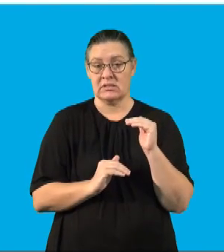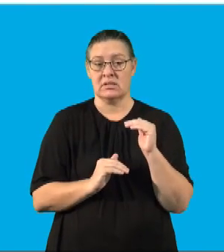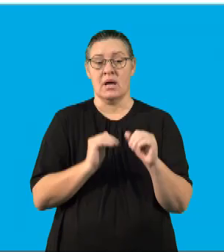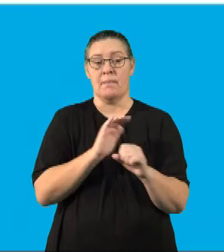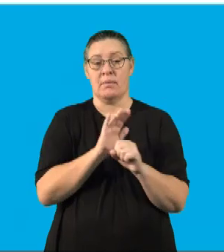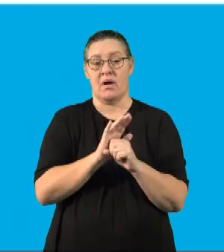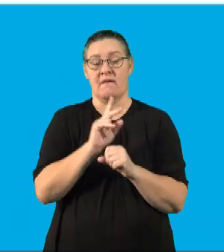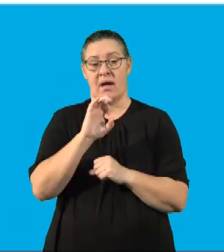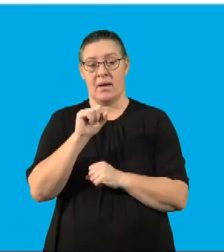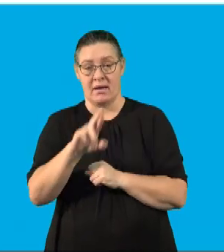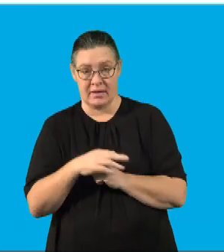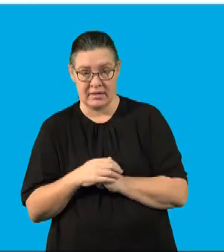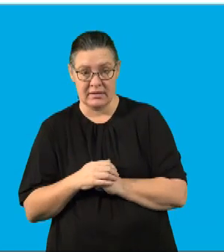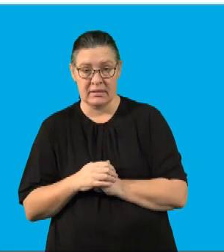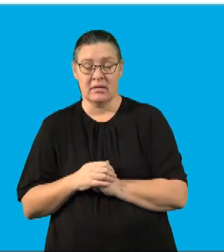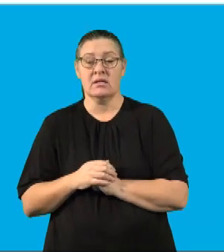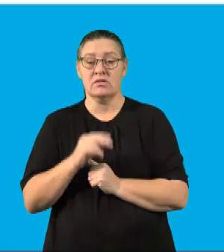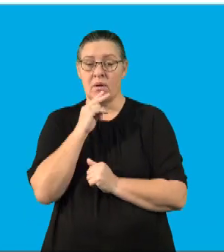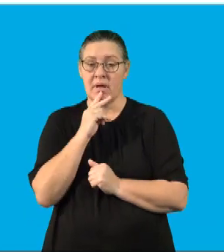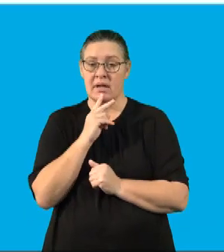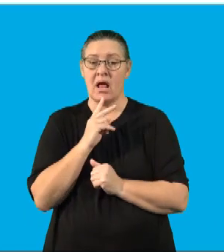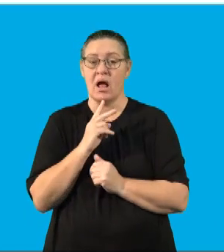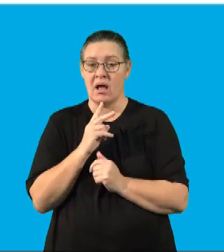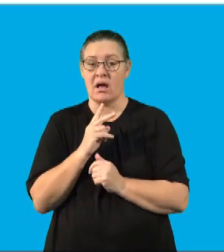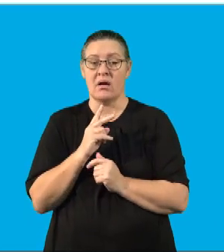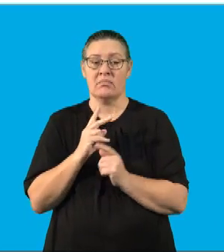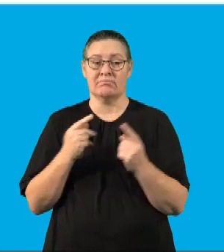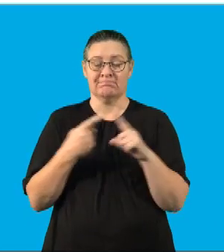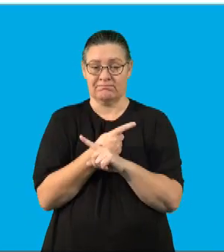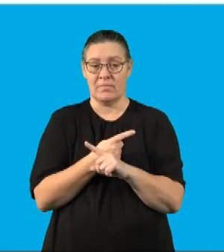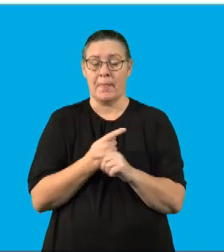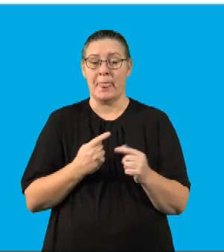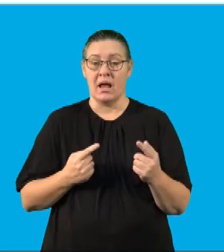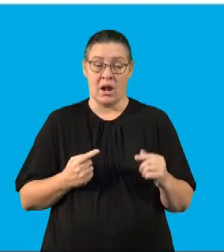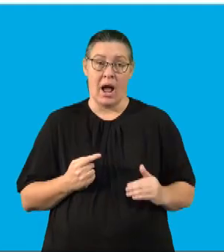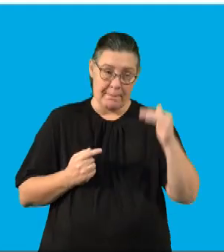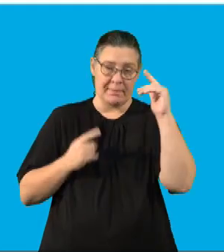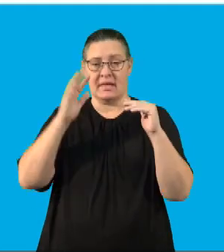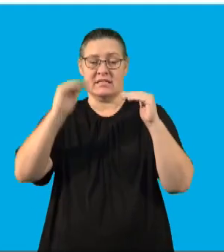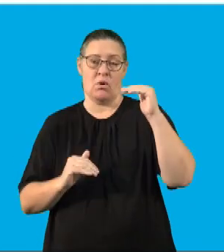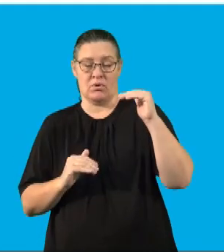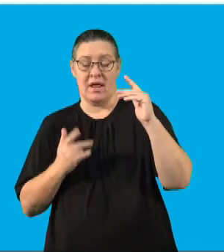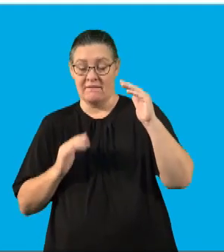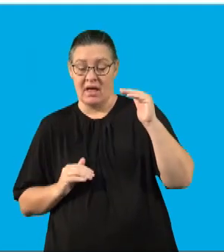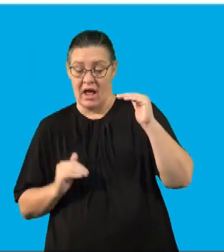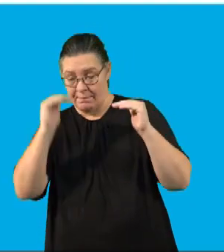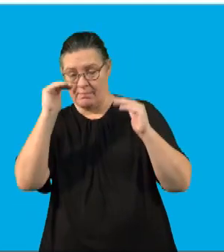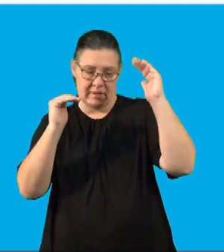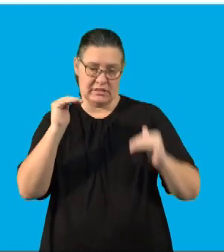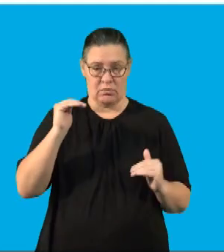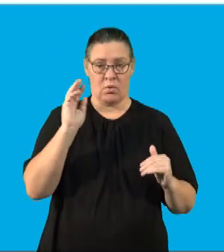decreasing the vapor pressure. So those two things are going to be inversely proportional. So when looking at these two